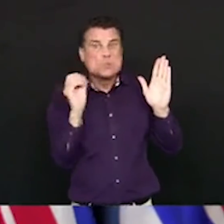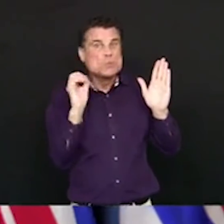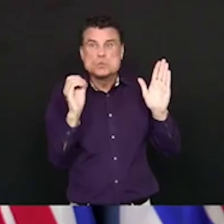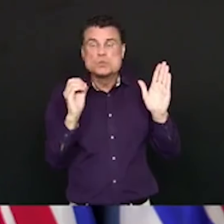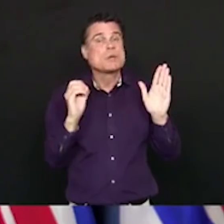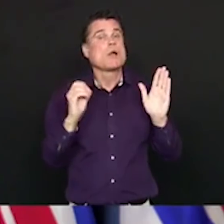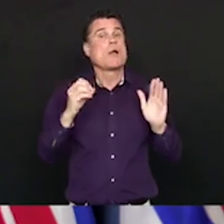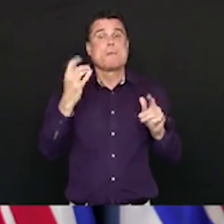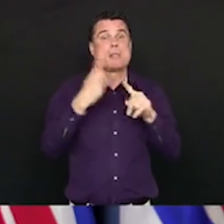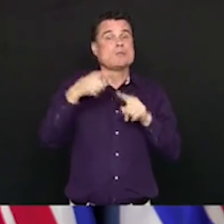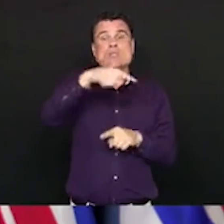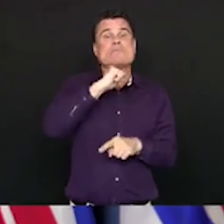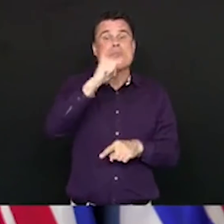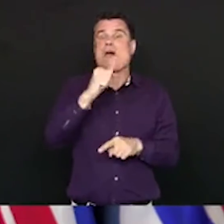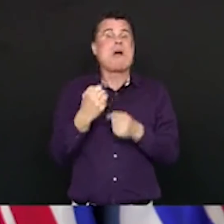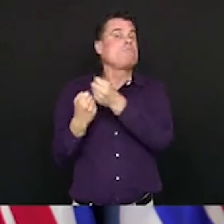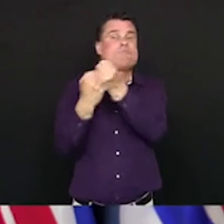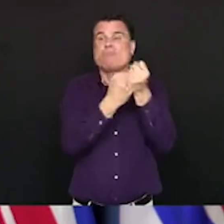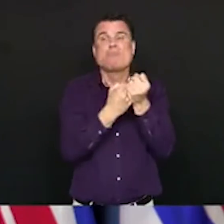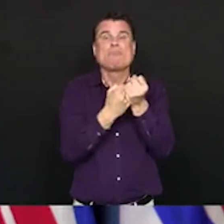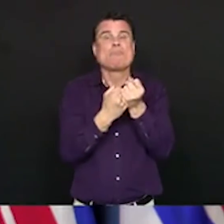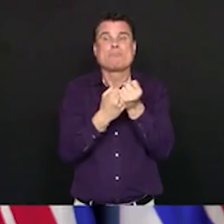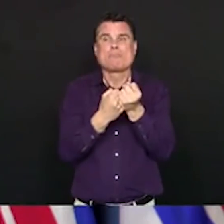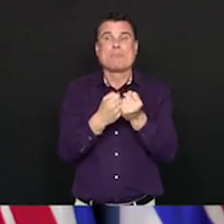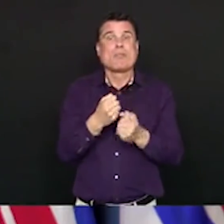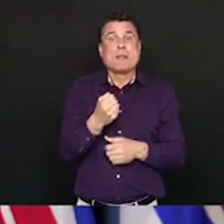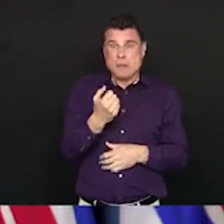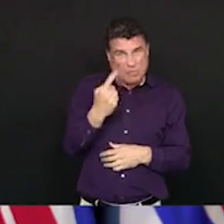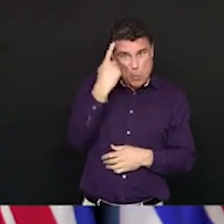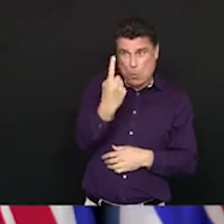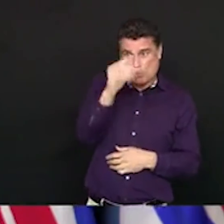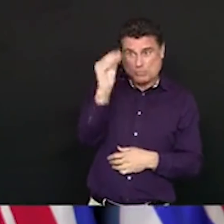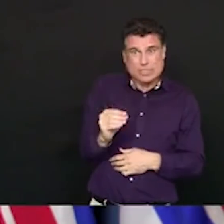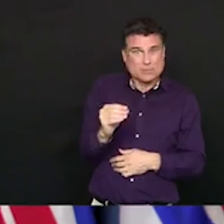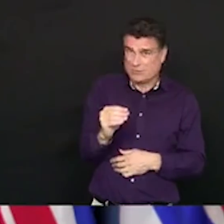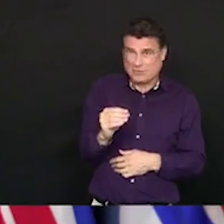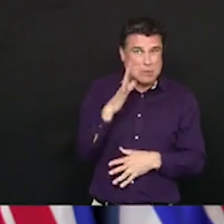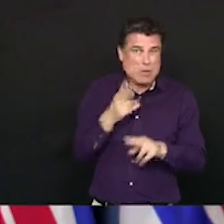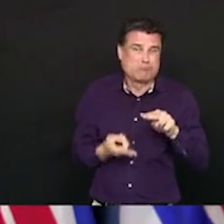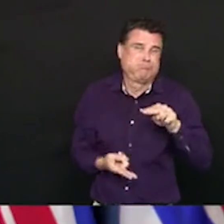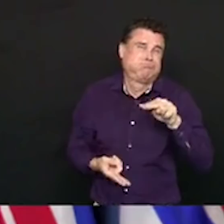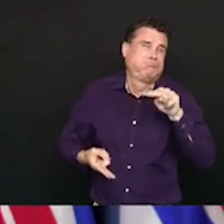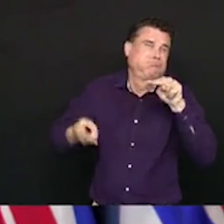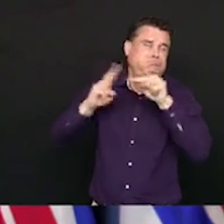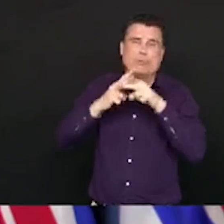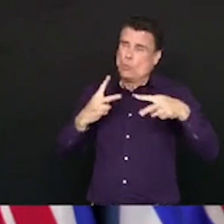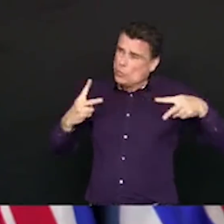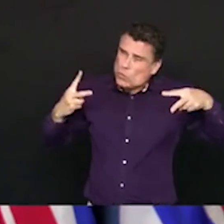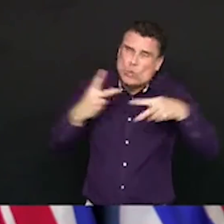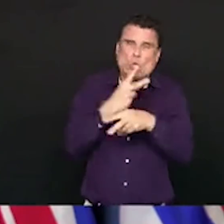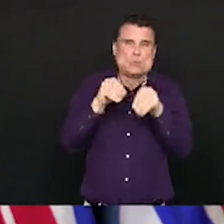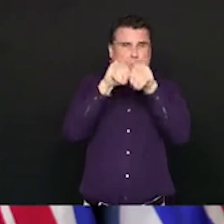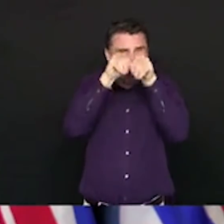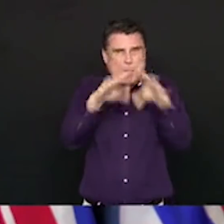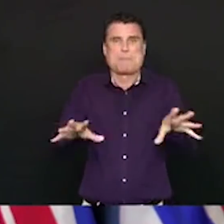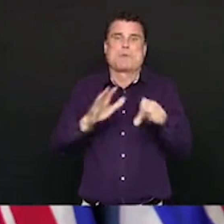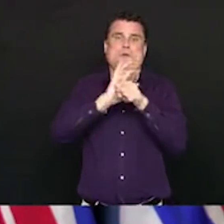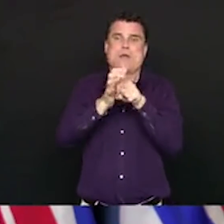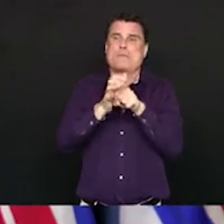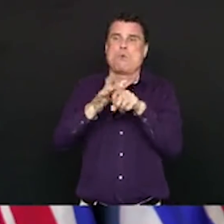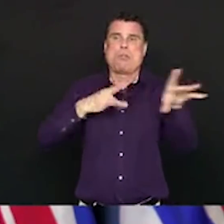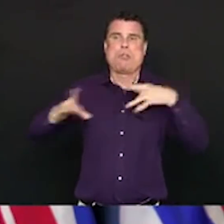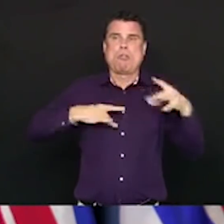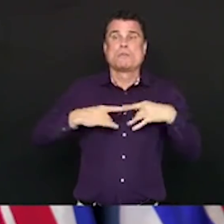obviously transparent when you look to the south of us in the United States, where there are extraordinary numbers of deaths, numbers